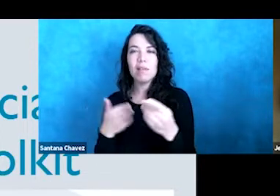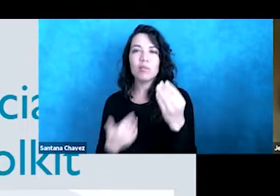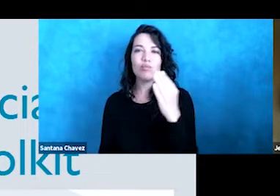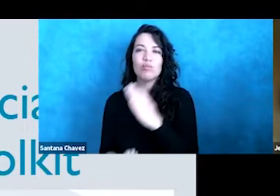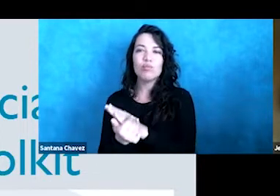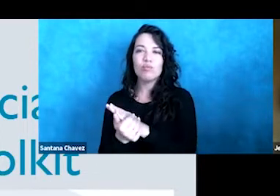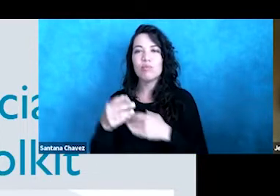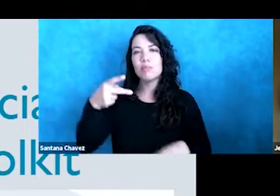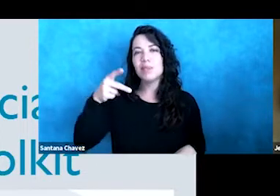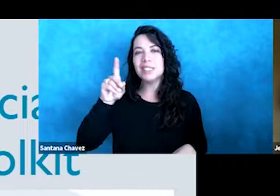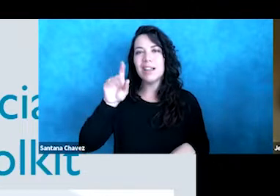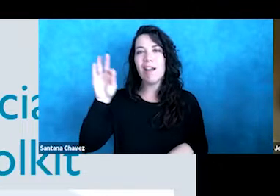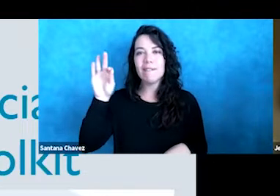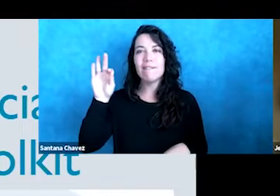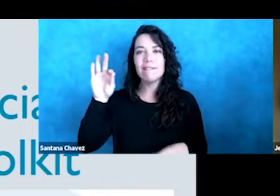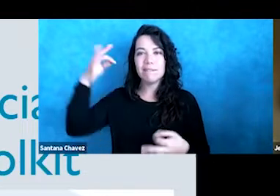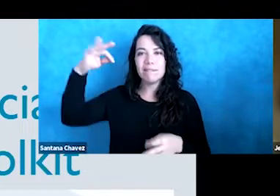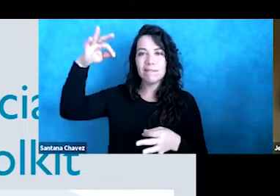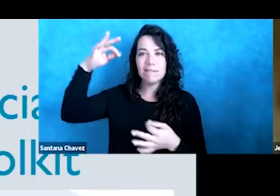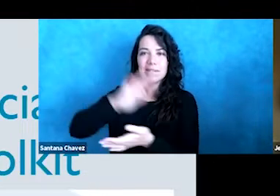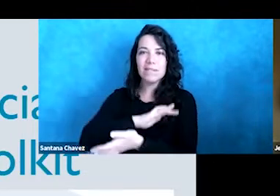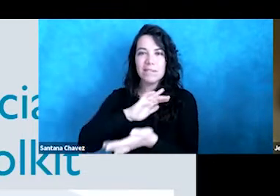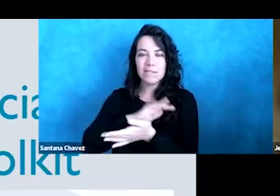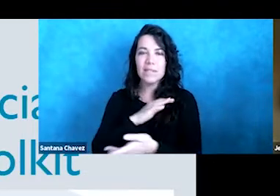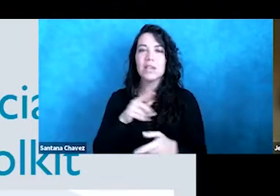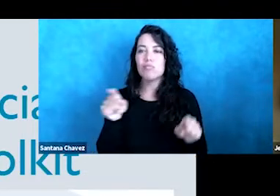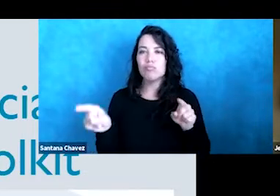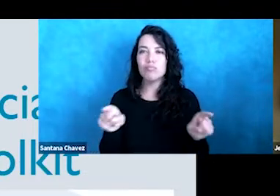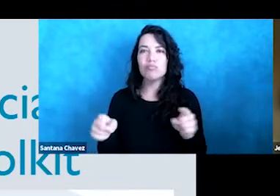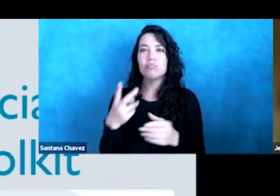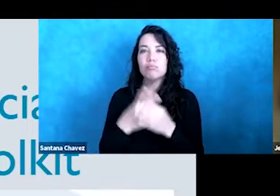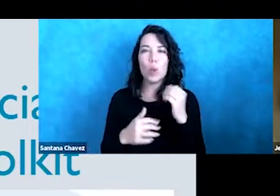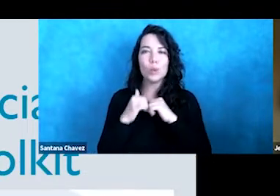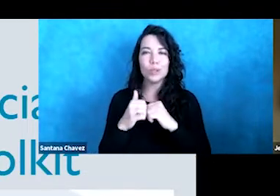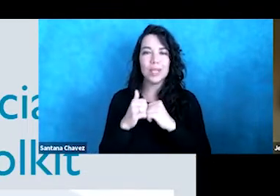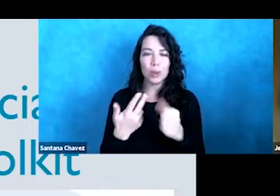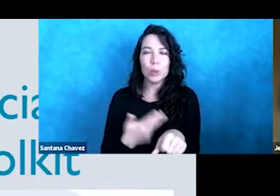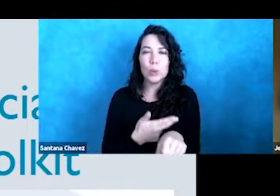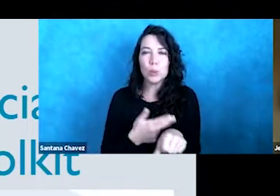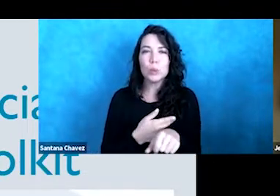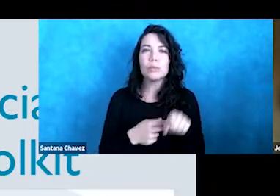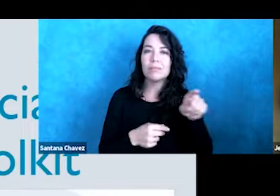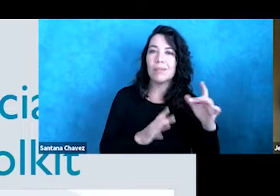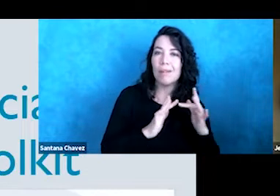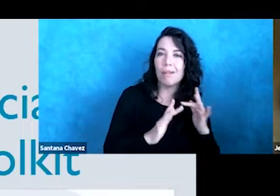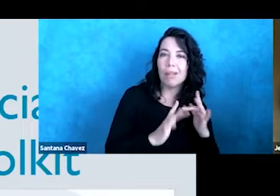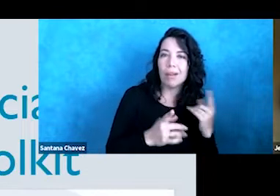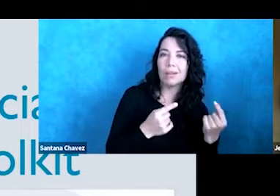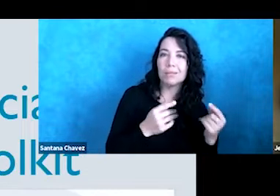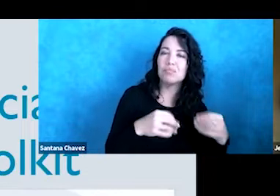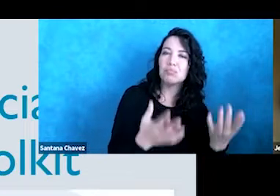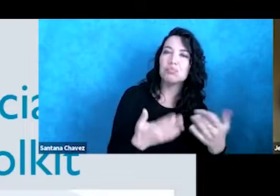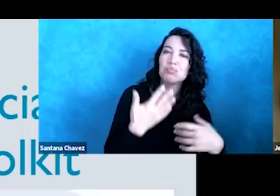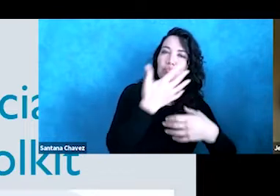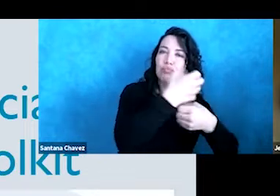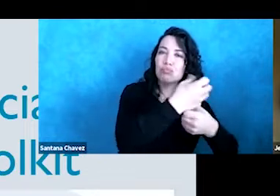two formats of the toolkit work kind of hand in hand together, where the online version provides a brief